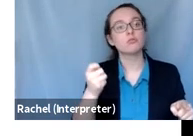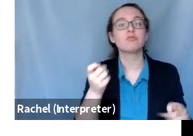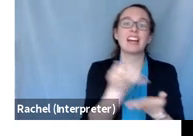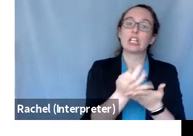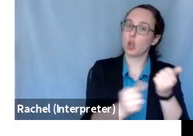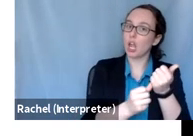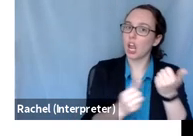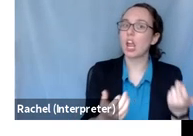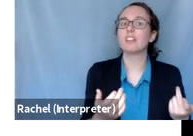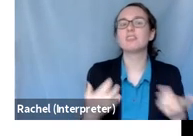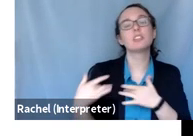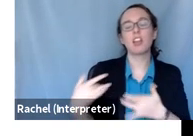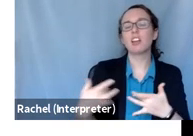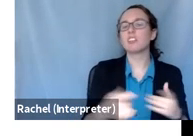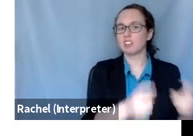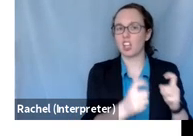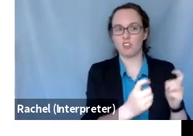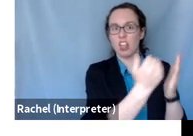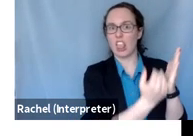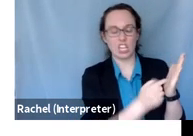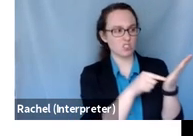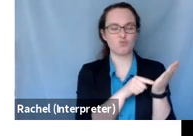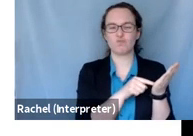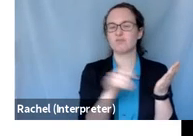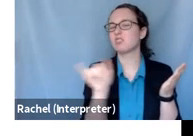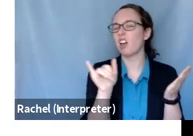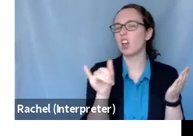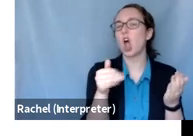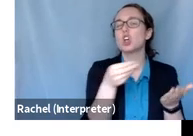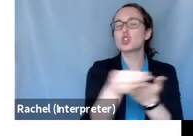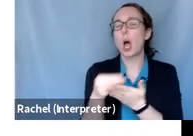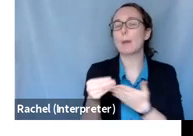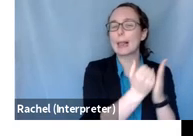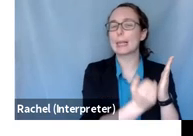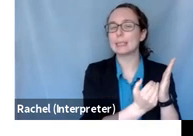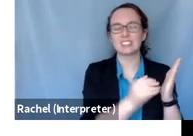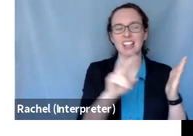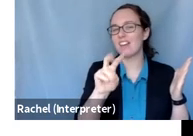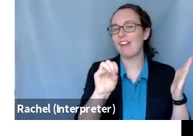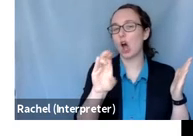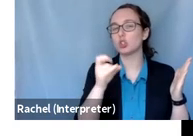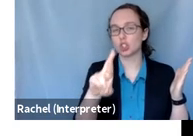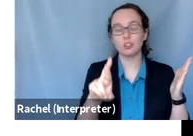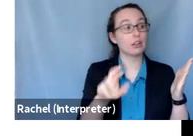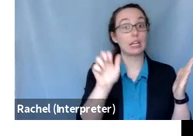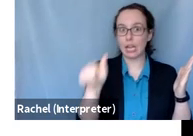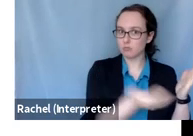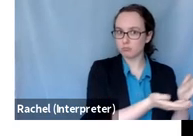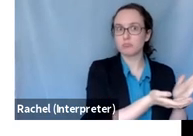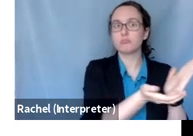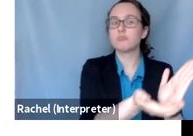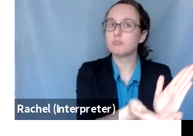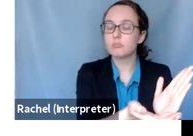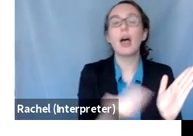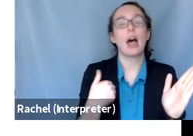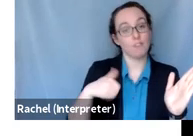of like a shopping list after you contact your counselor there. We have a separate window with the directional signage in the back,